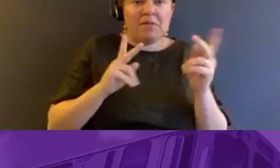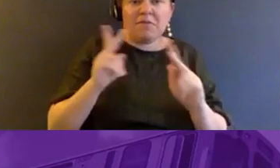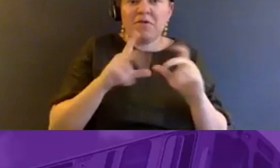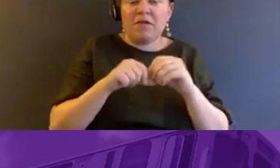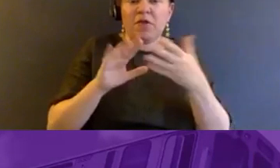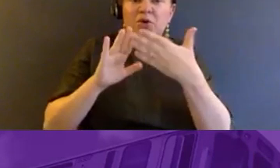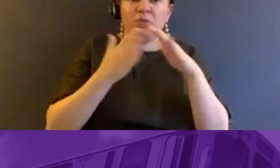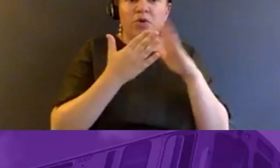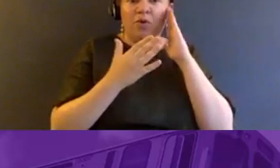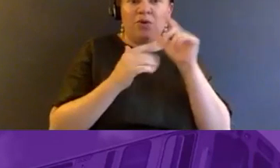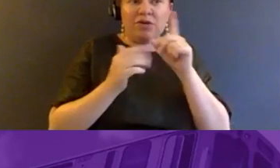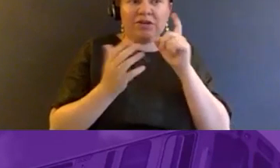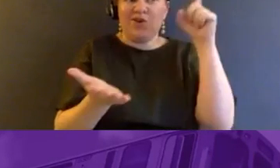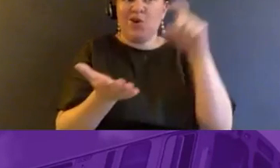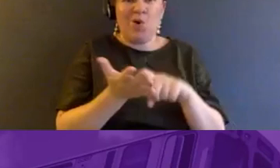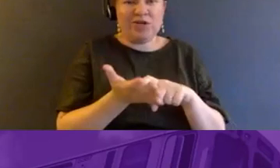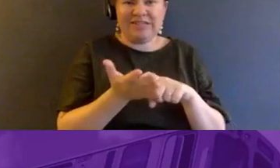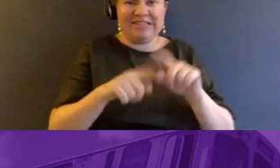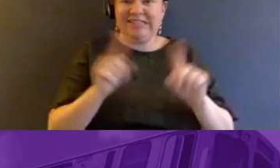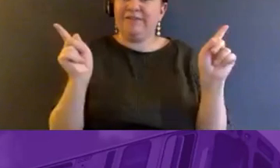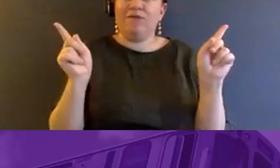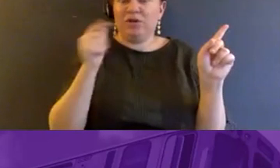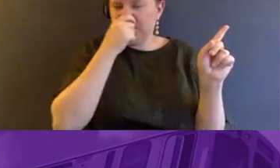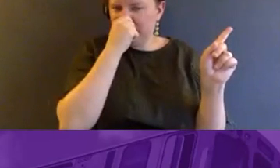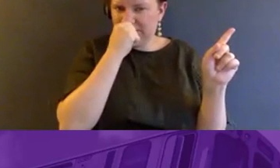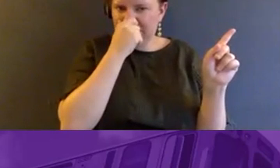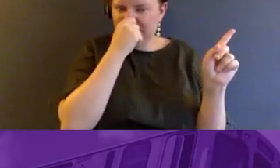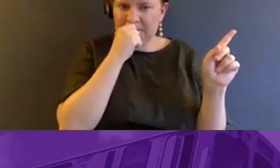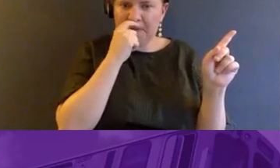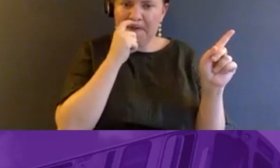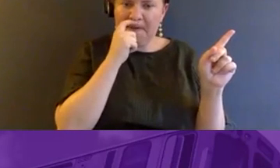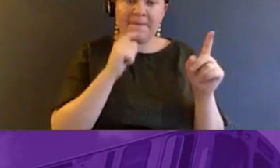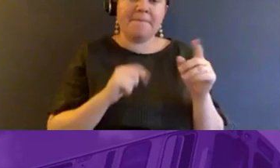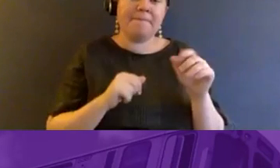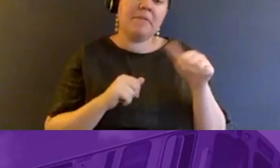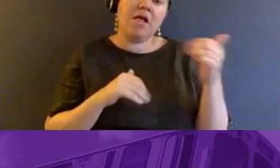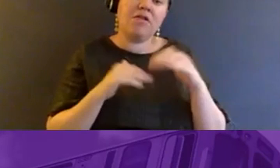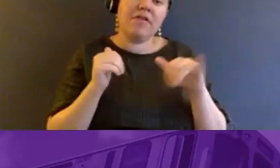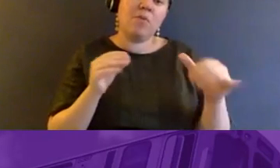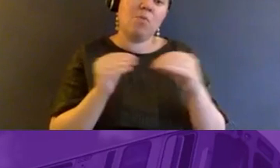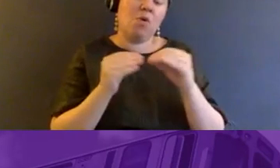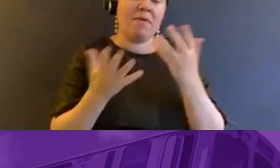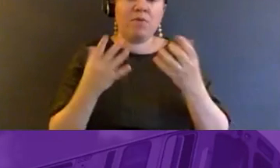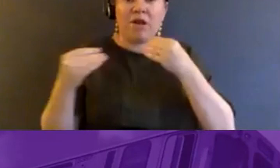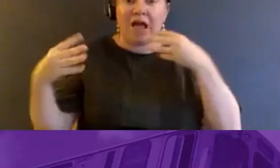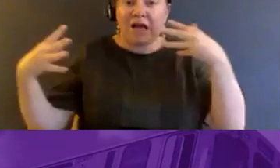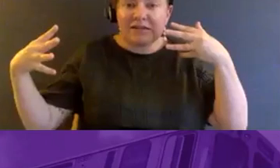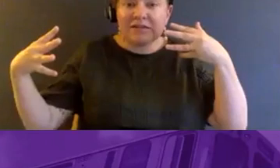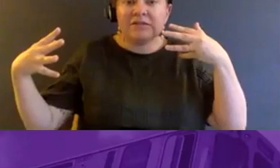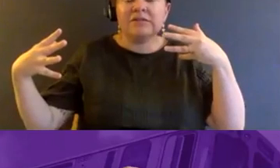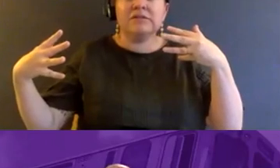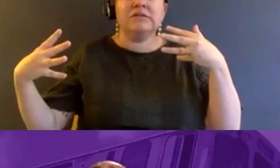will really notice a significant difference beyond more light